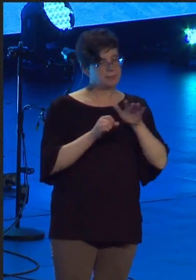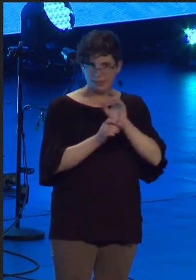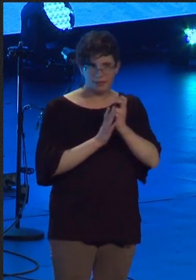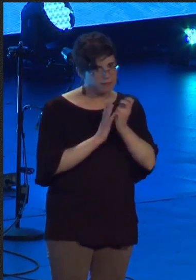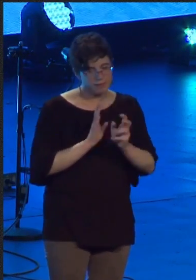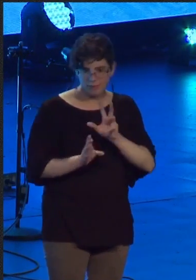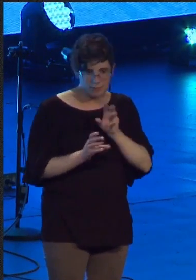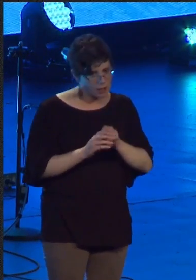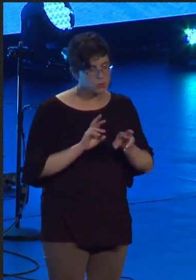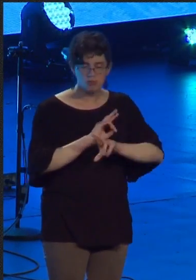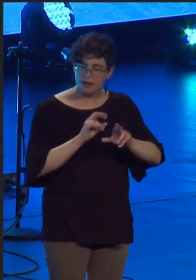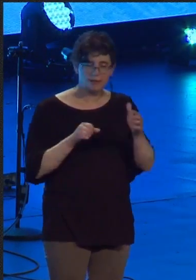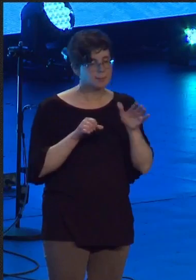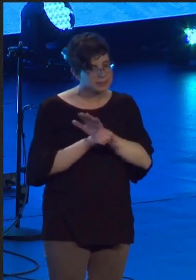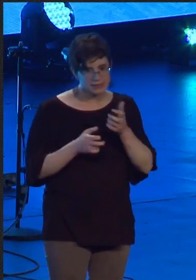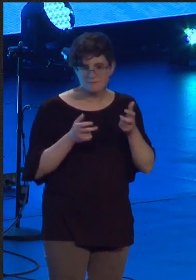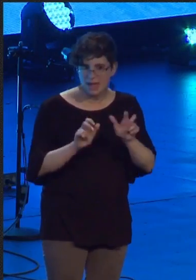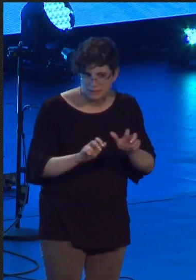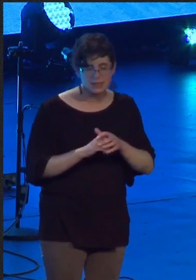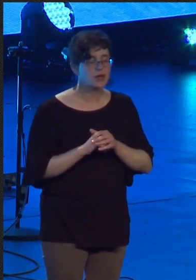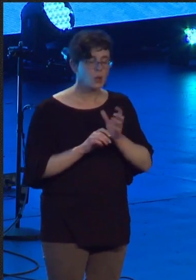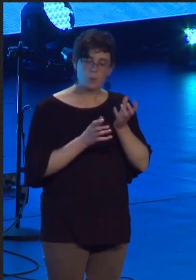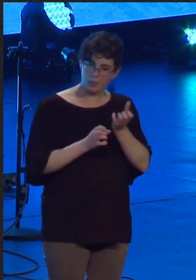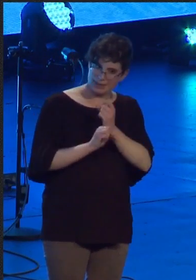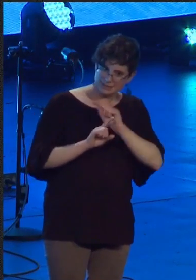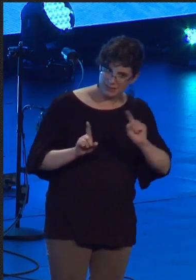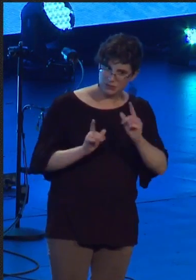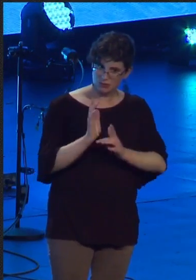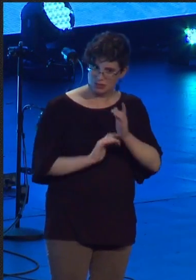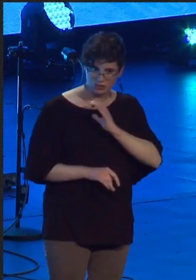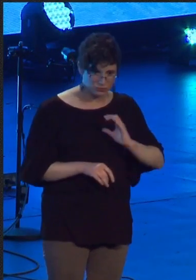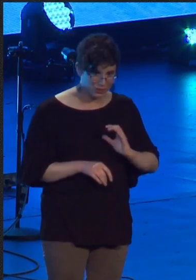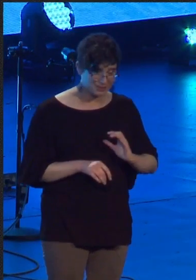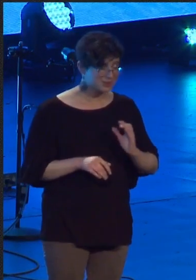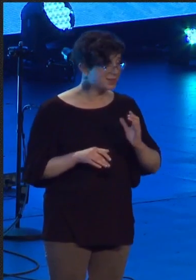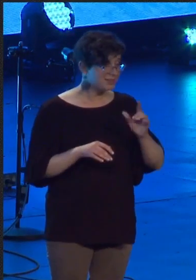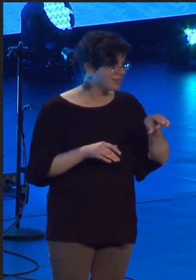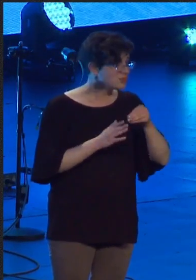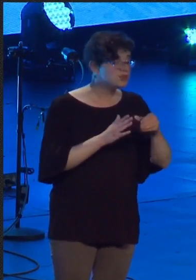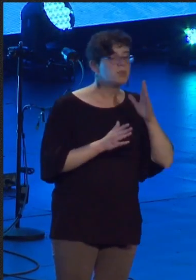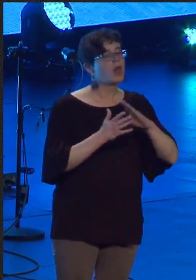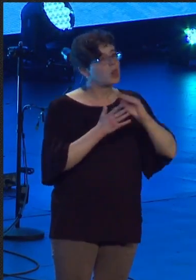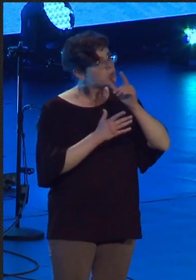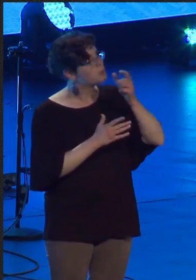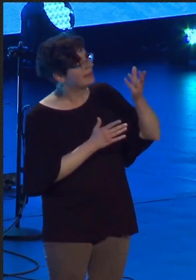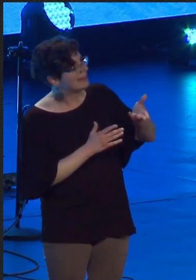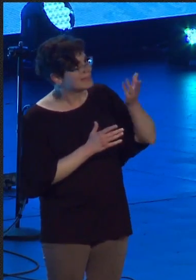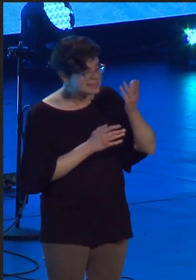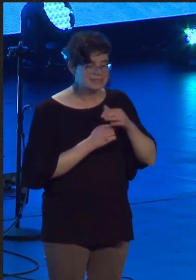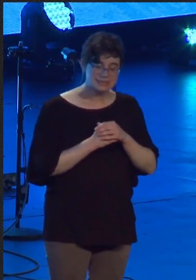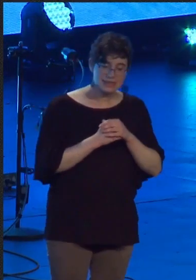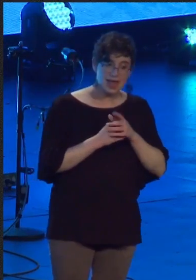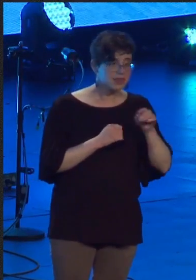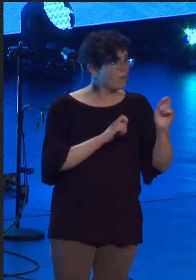to use a gambling term, we're all in. We are all in to make a difference for Jesus Christ. We're all in that these students are going to learn who Jesus Christ is, and